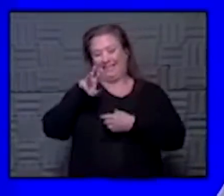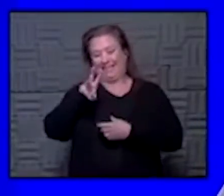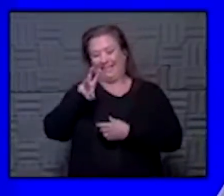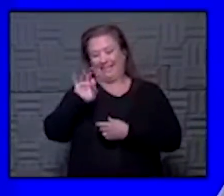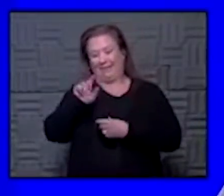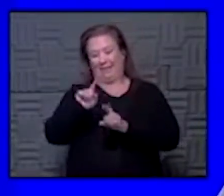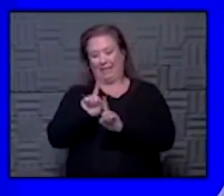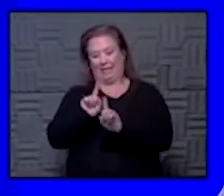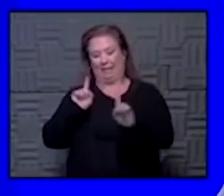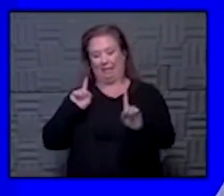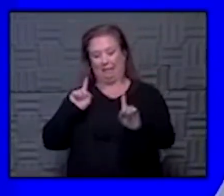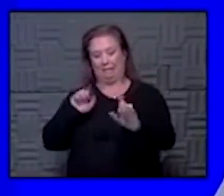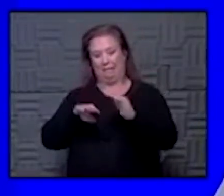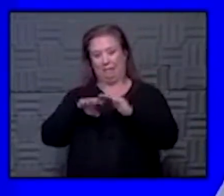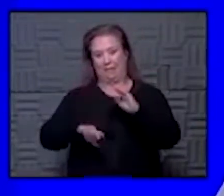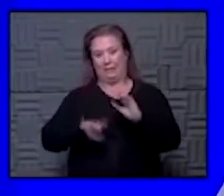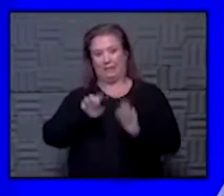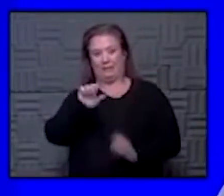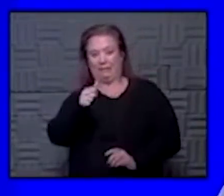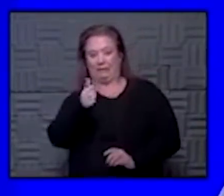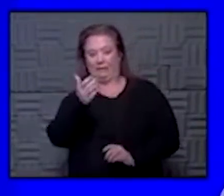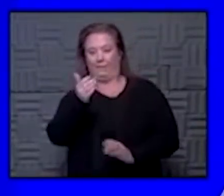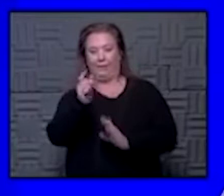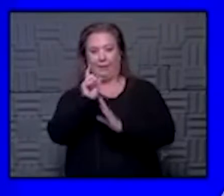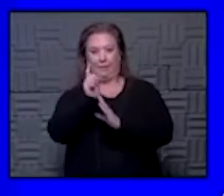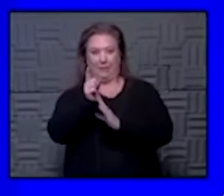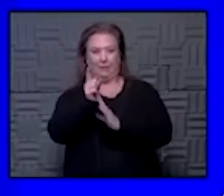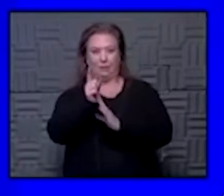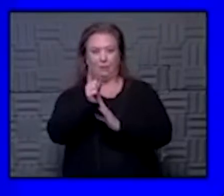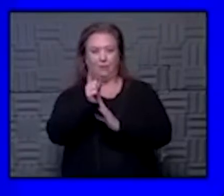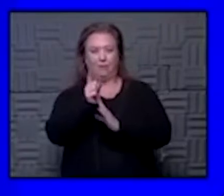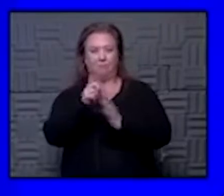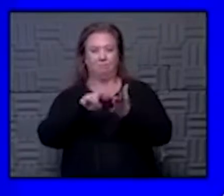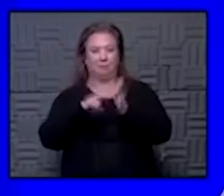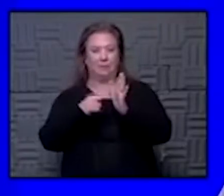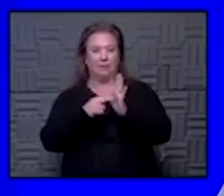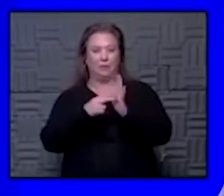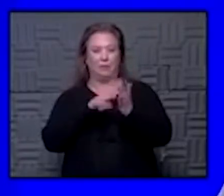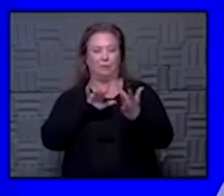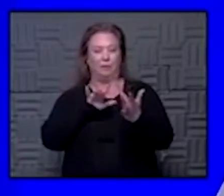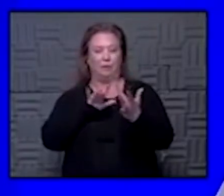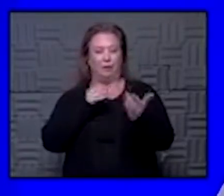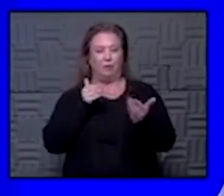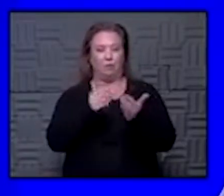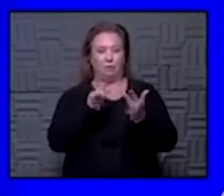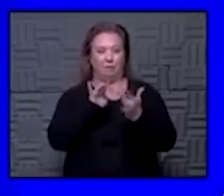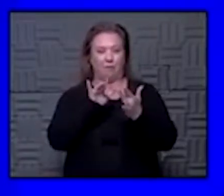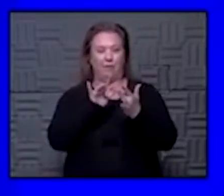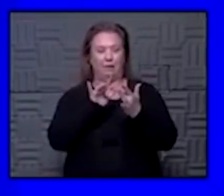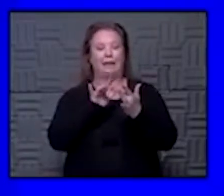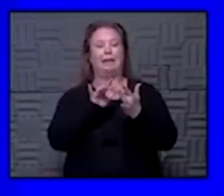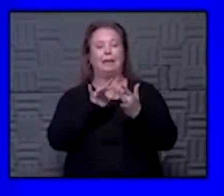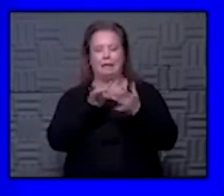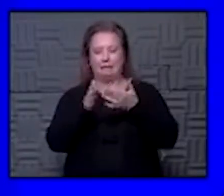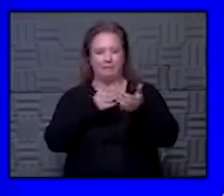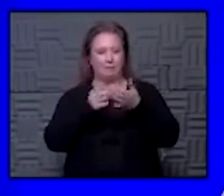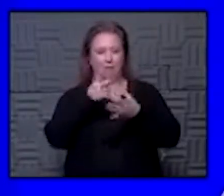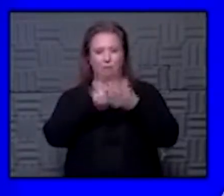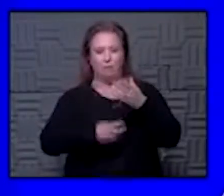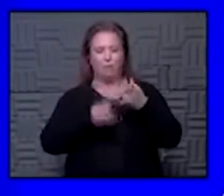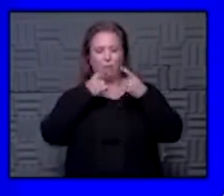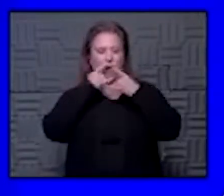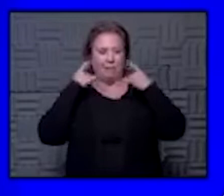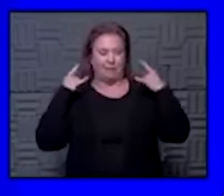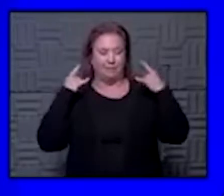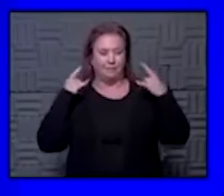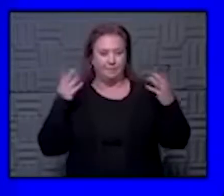feet of a person for 10 to 15 minutes, you would still be considered a close contact, even if both parties had the mask on. Now,